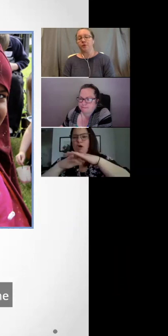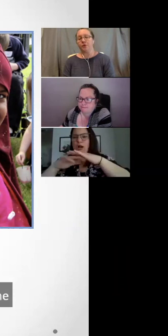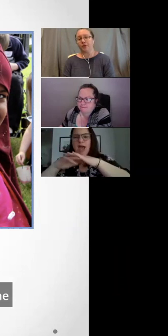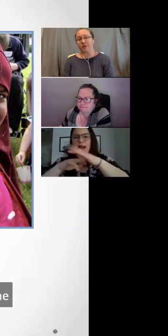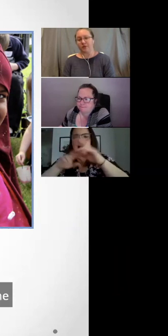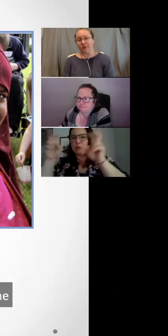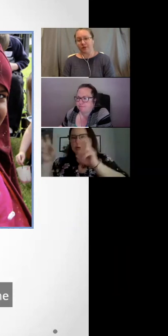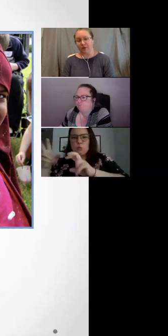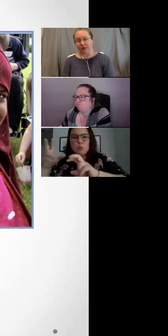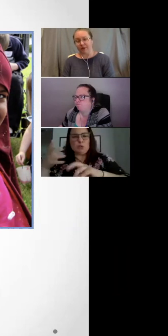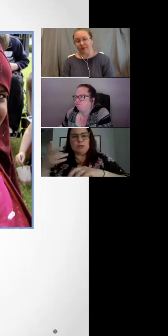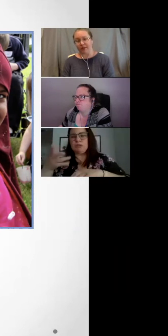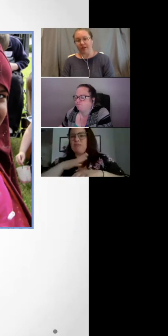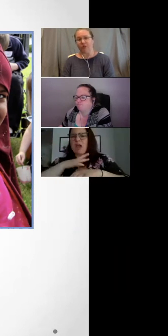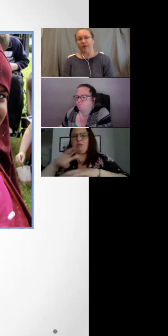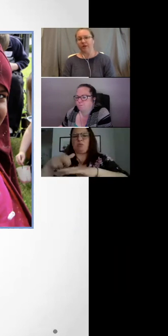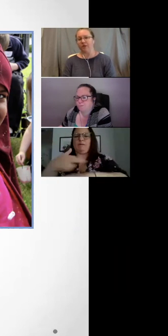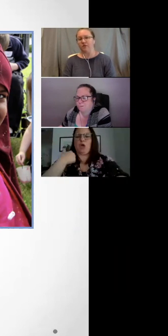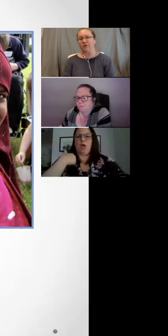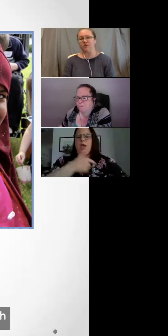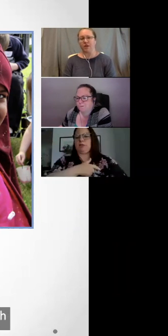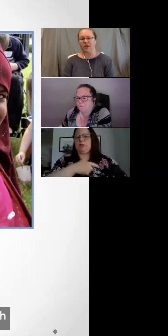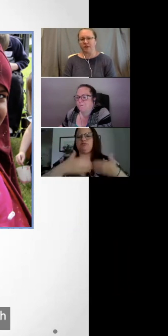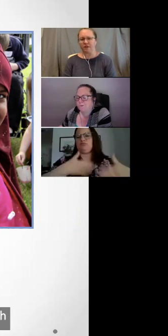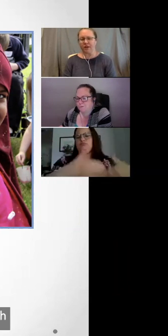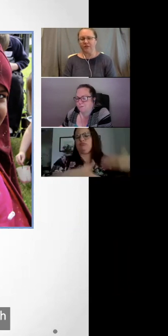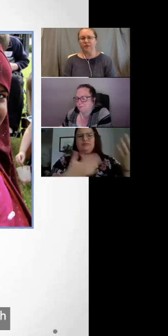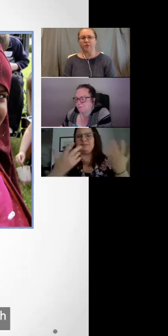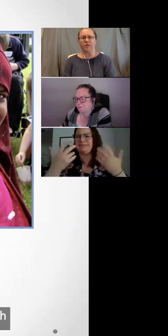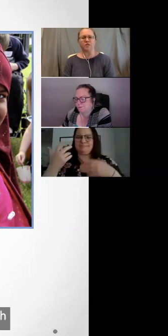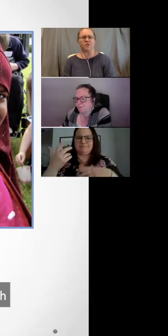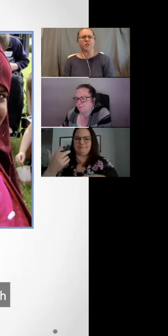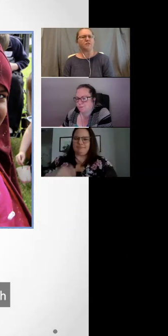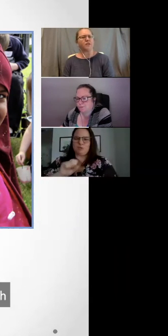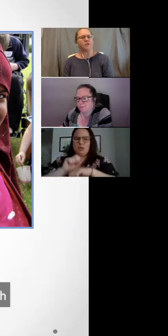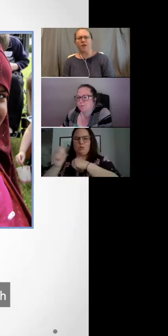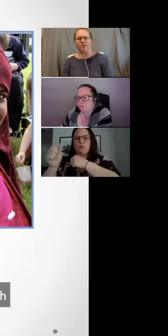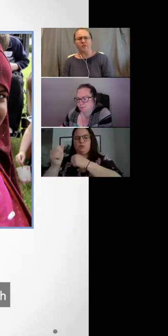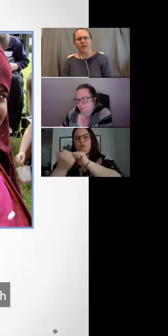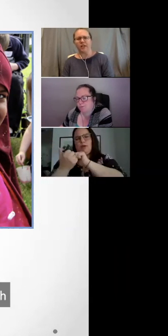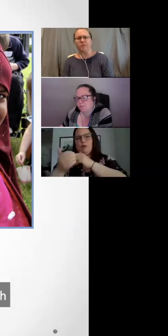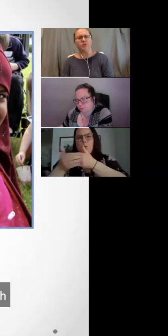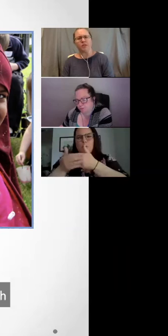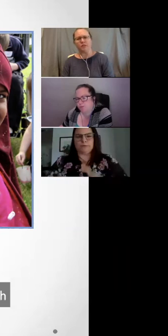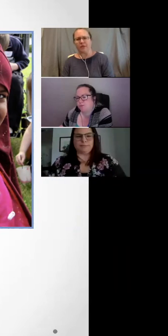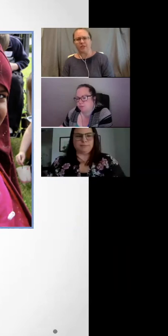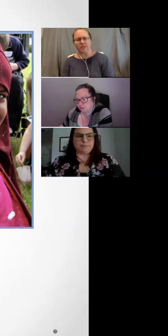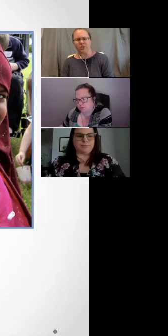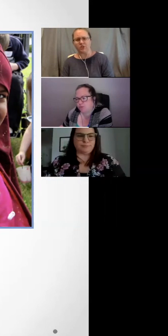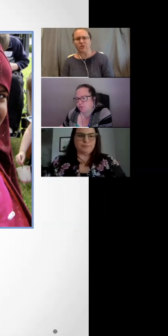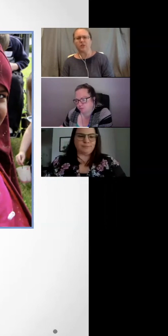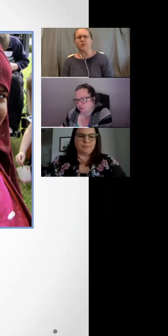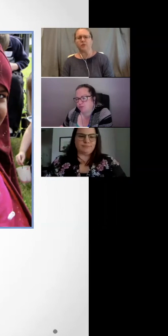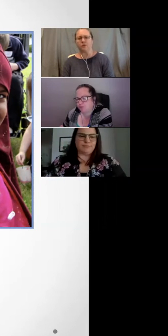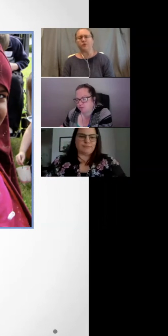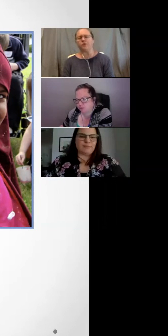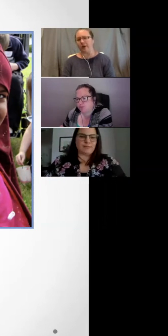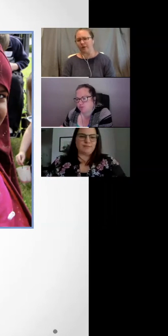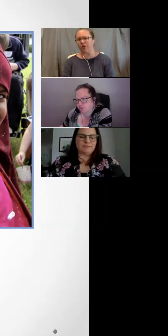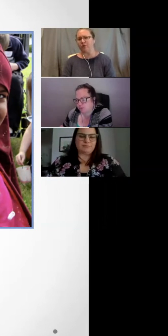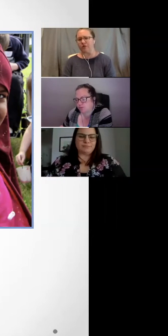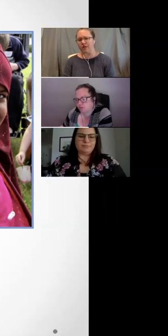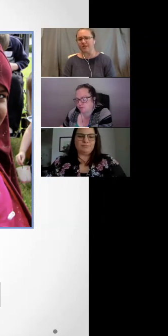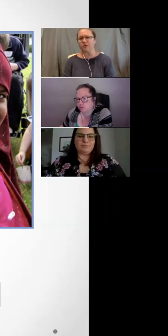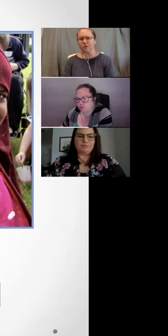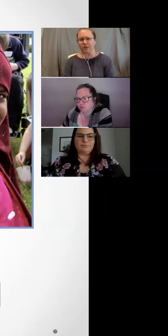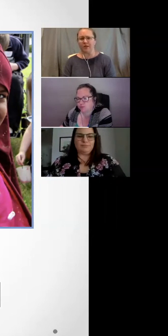well-being program is working with a family around mental health, and then they realize there's a lot of other underlying community-based issues that they will then refer the family